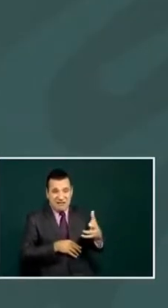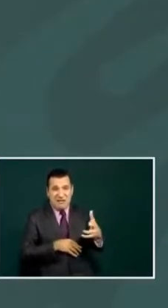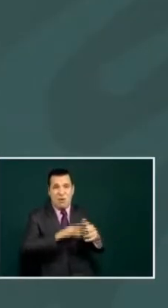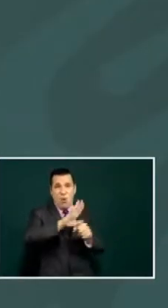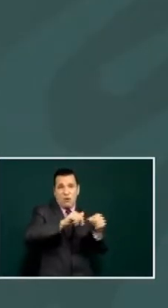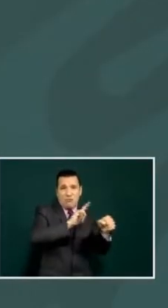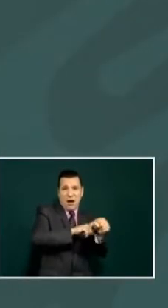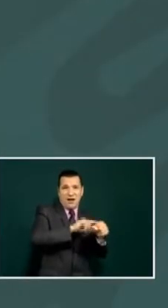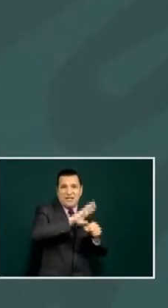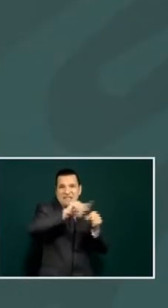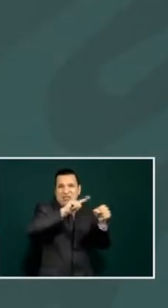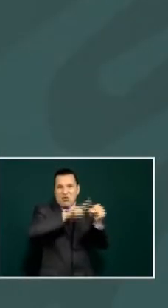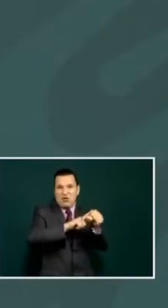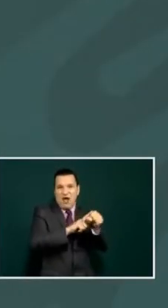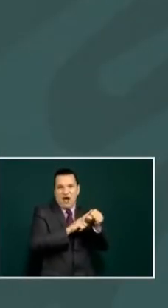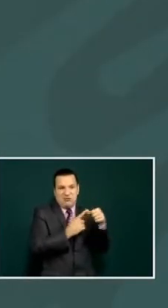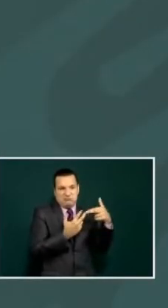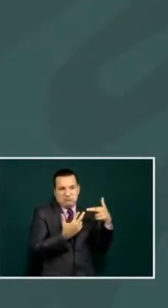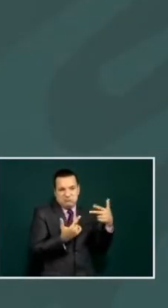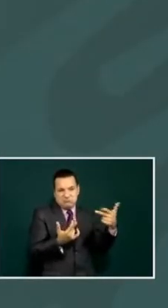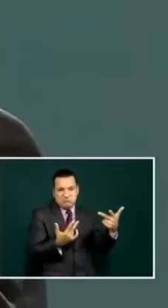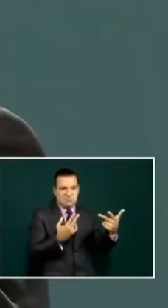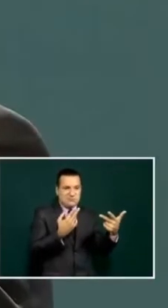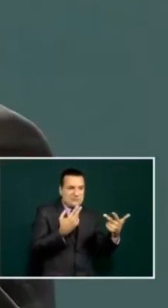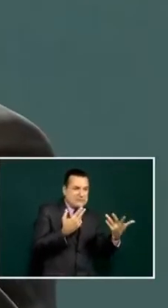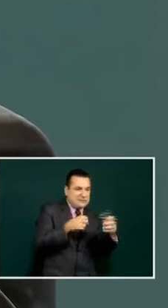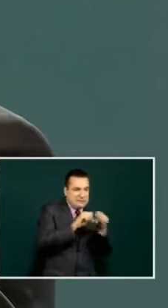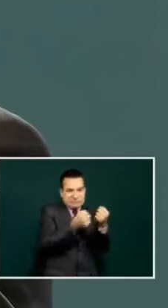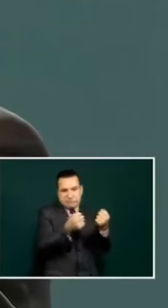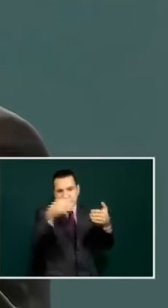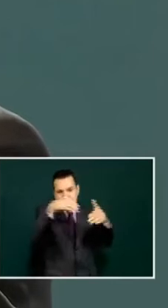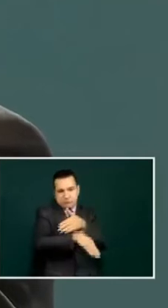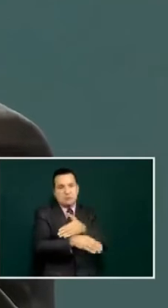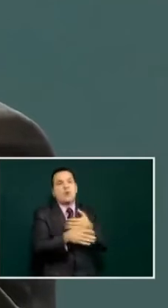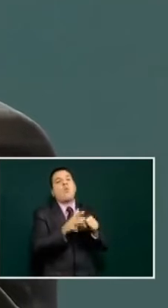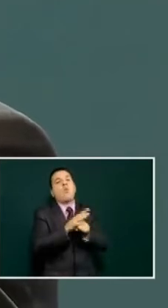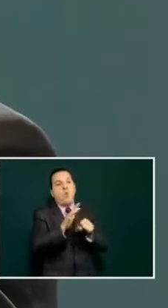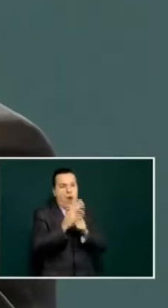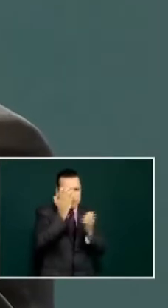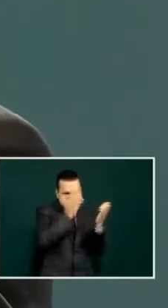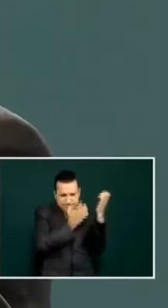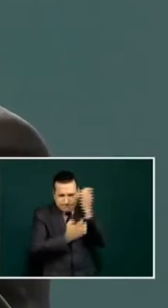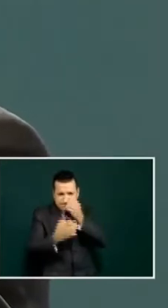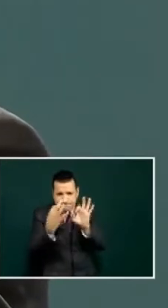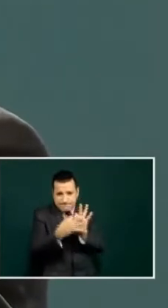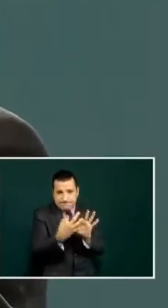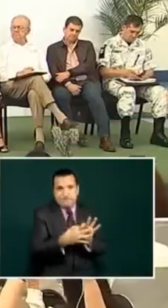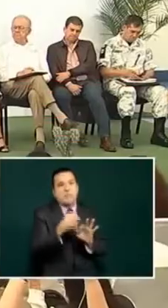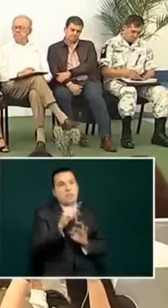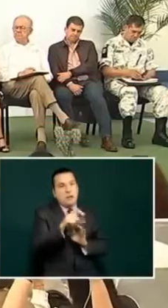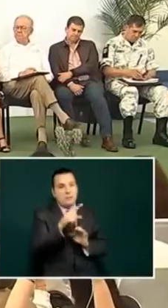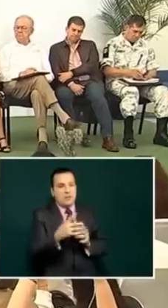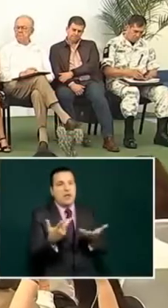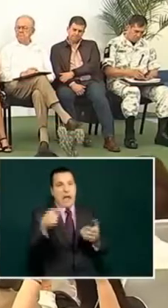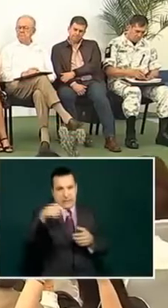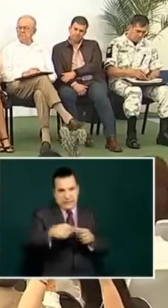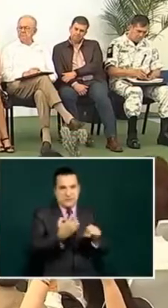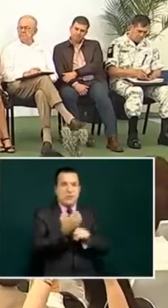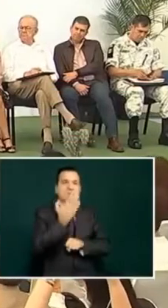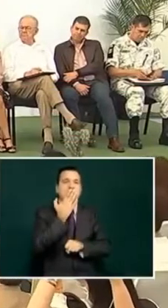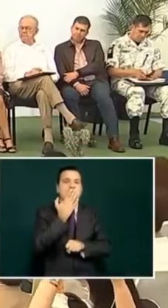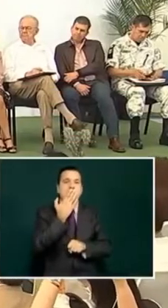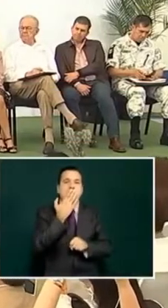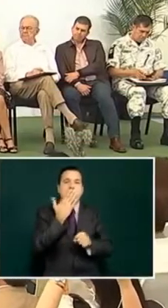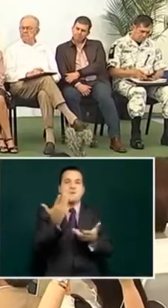the compliance of the of the commitments in case of the affected